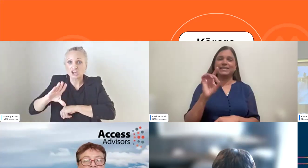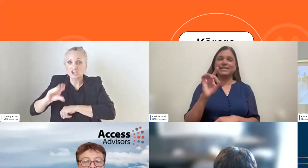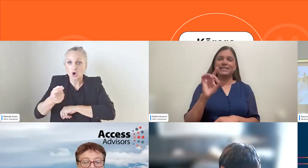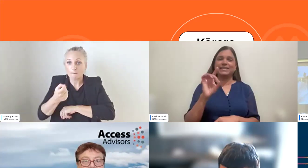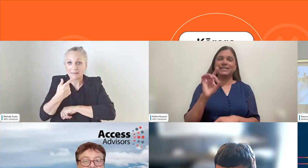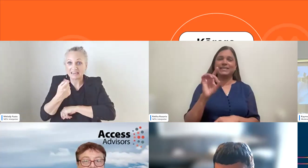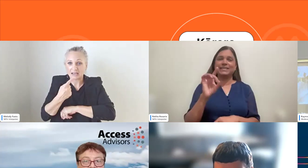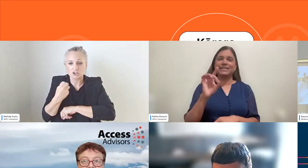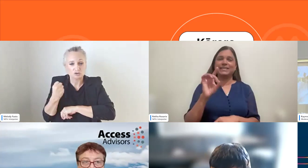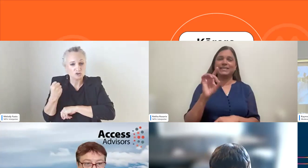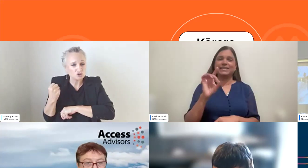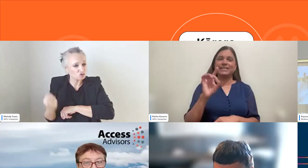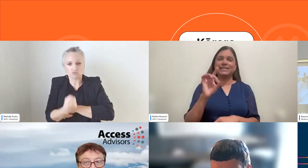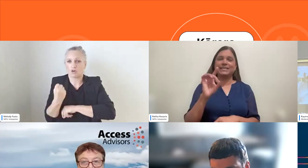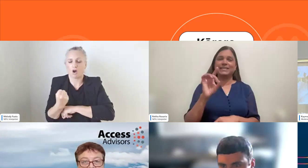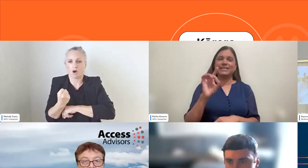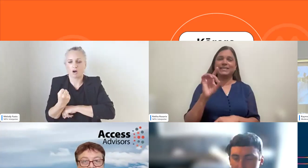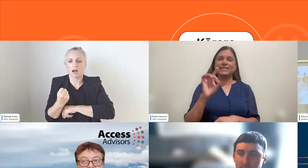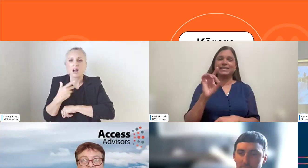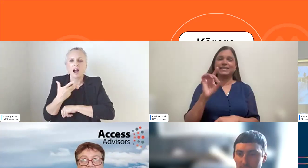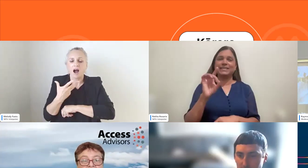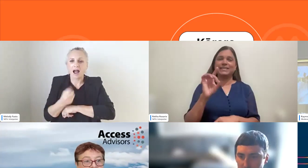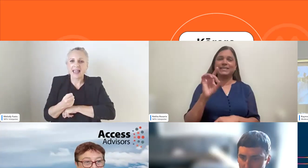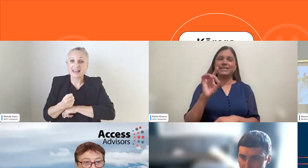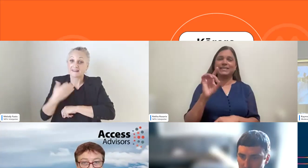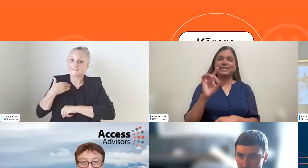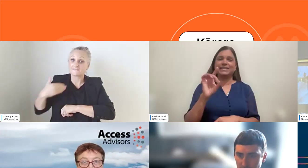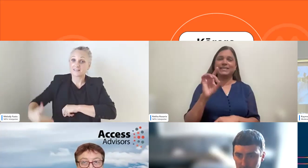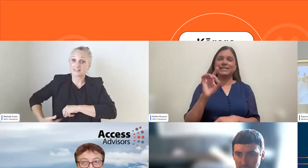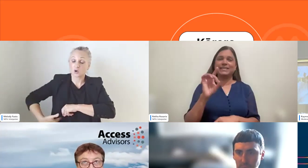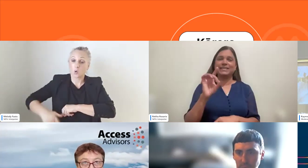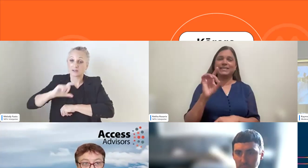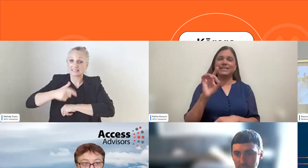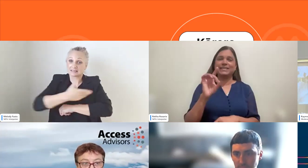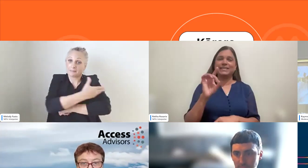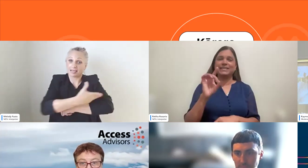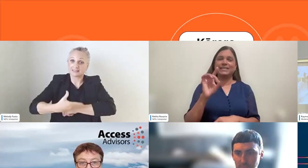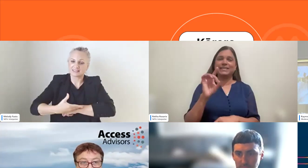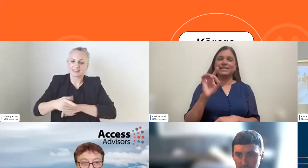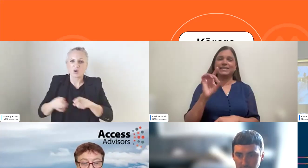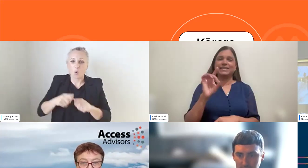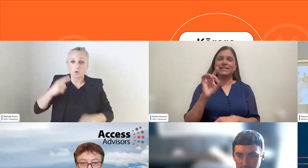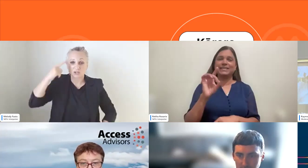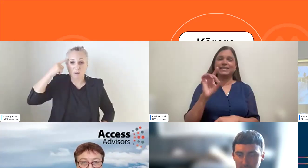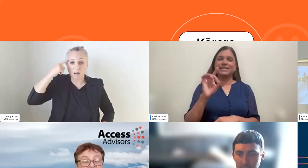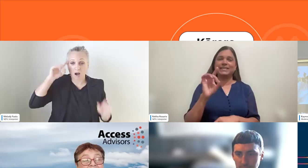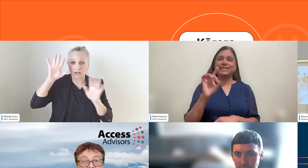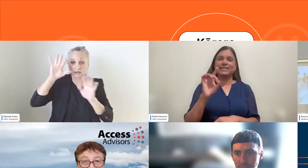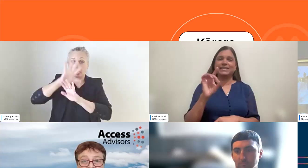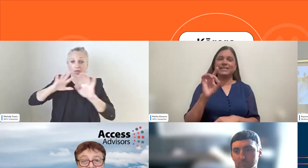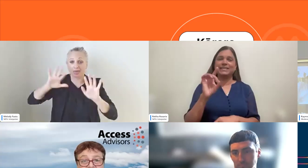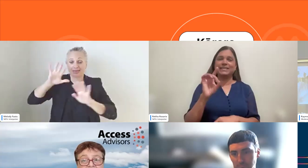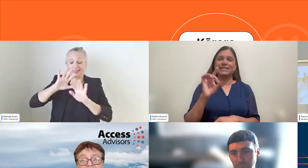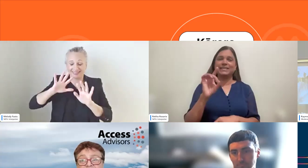physical disability and I had a cognitive disability. And I then needed to think about all of those systems